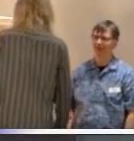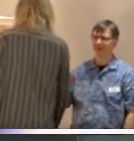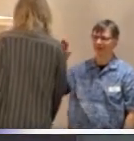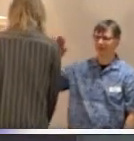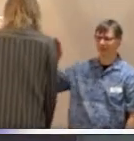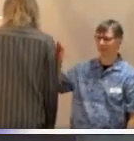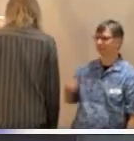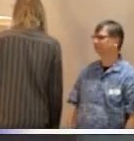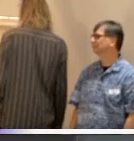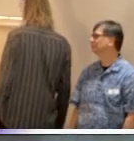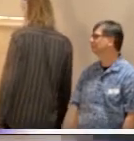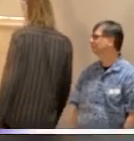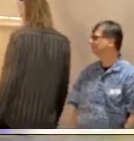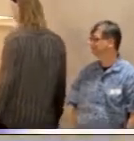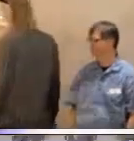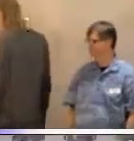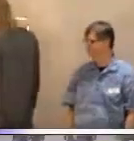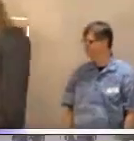I will just anchor that in prayer.